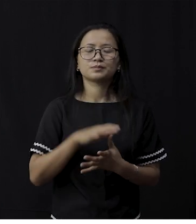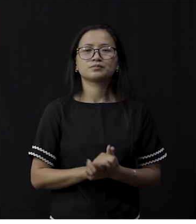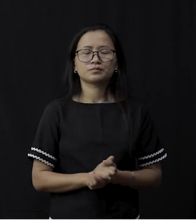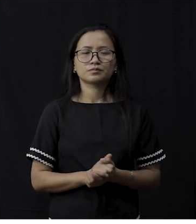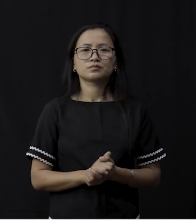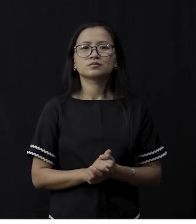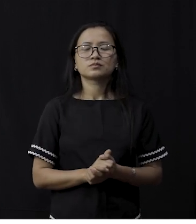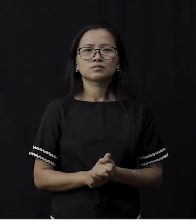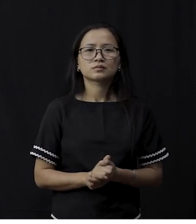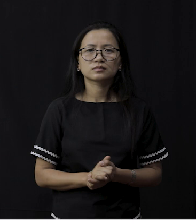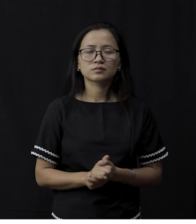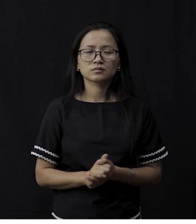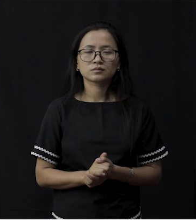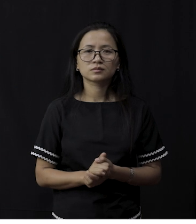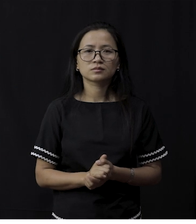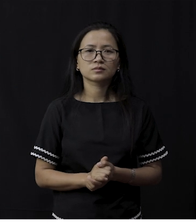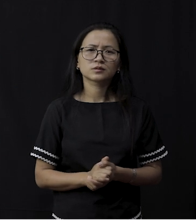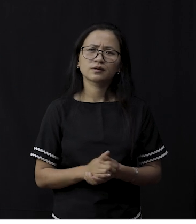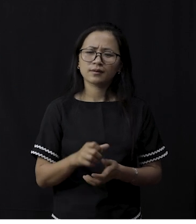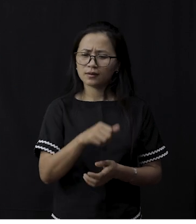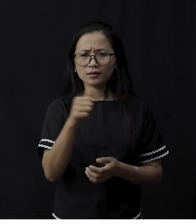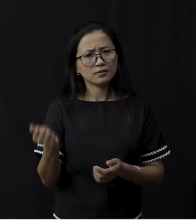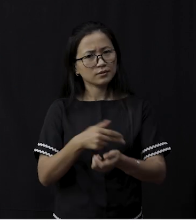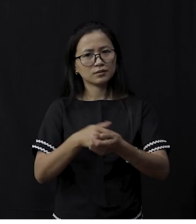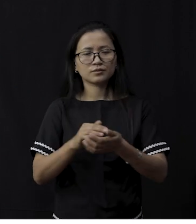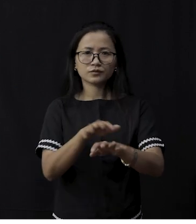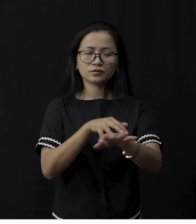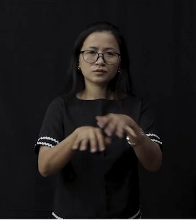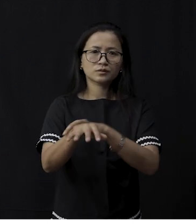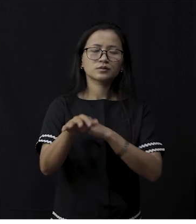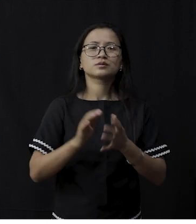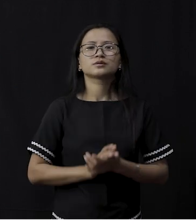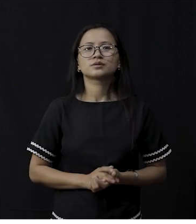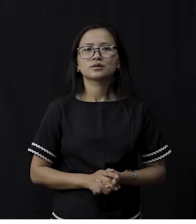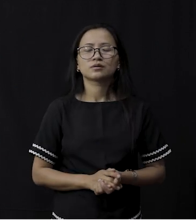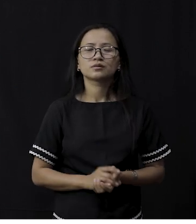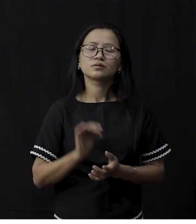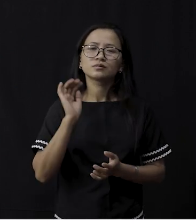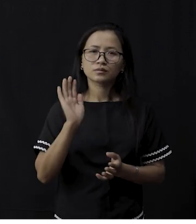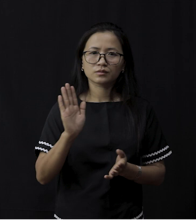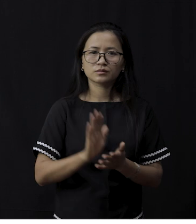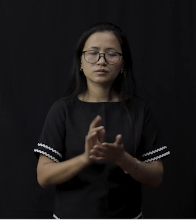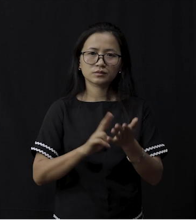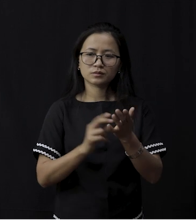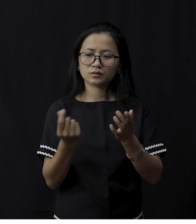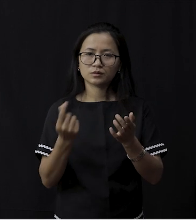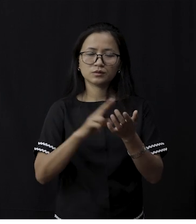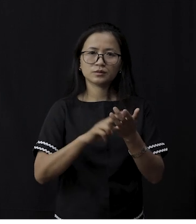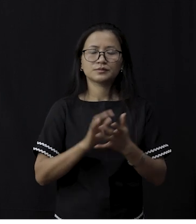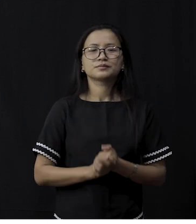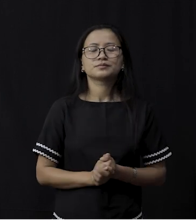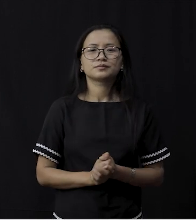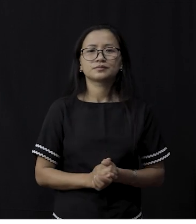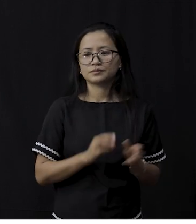like a dog to me. So, any name of the animal, that would be your noun.